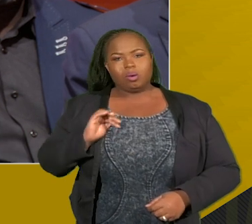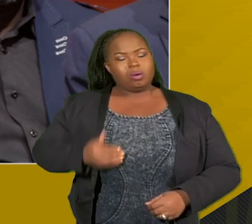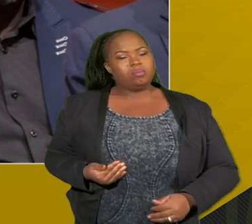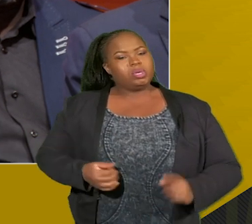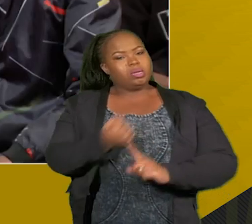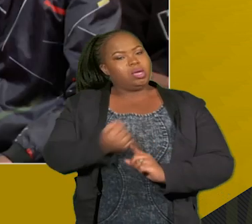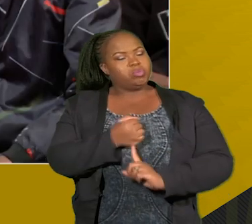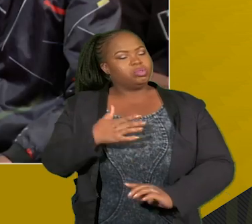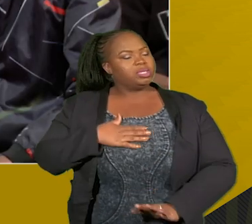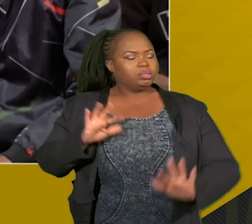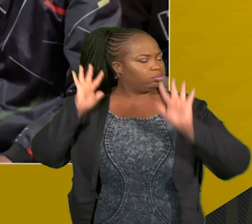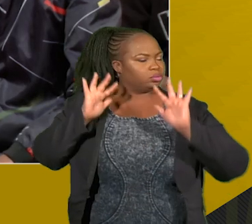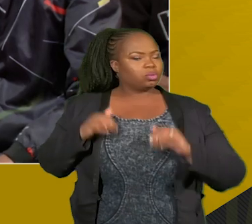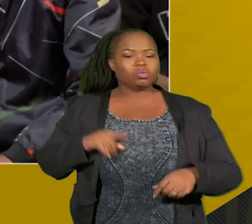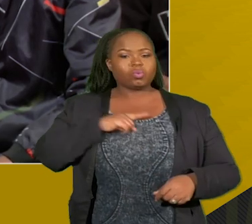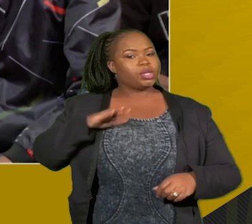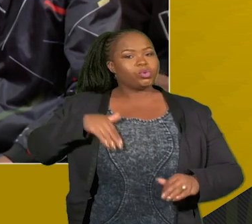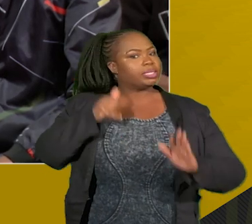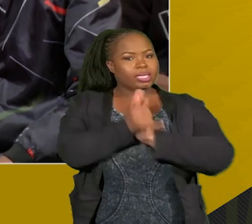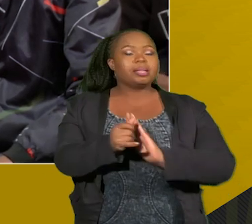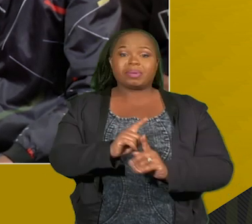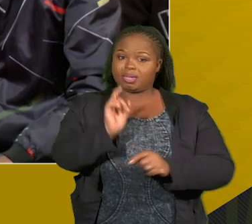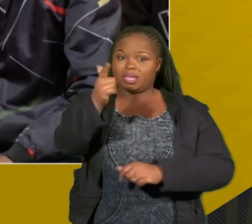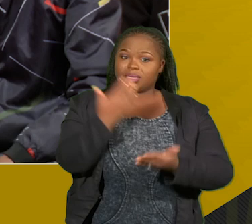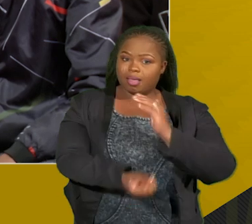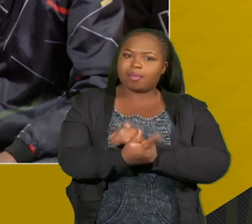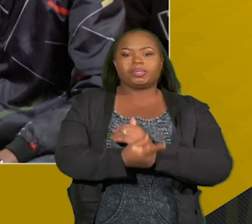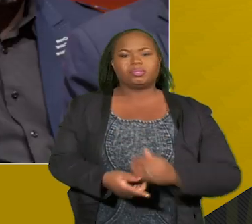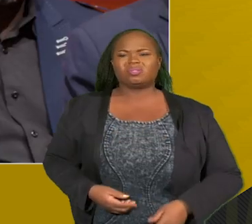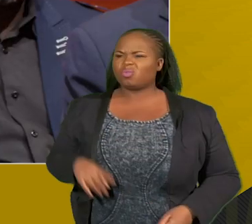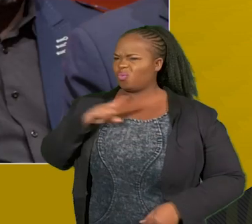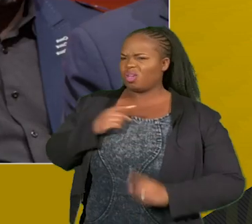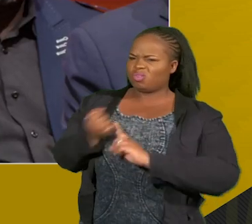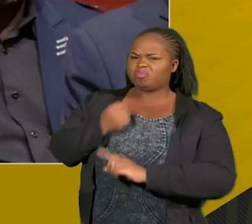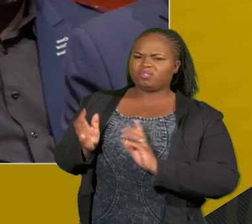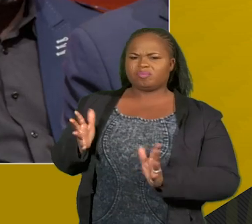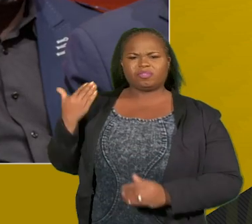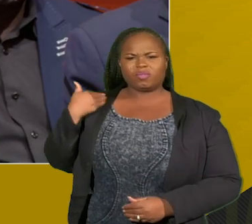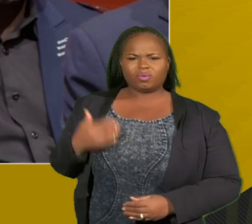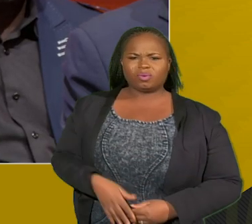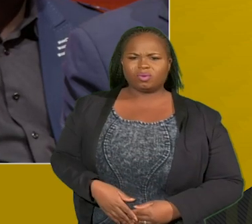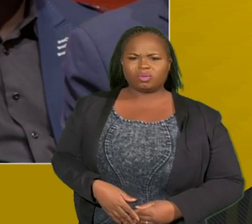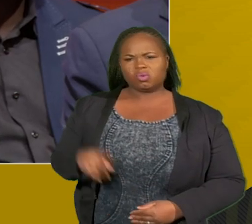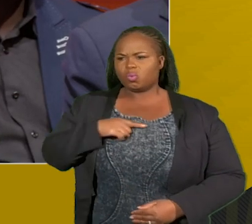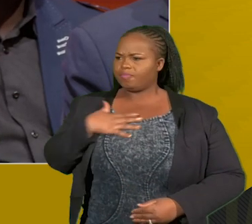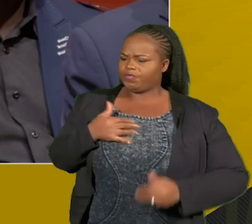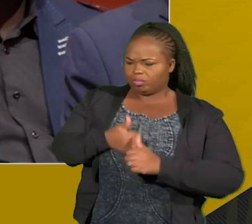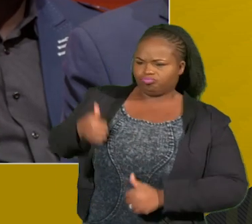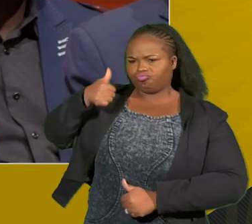going beyond. Noma ngingakabulala umuntu wesifazane but ngizogcina ngimbulele ngelilanga. Bubashayela. It's